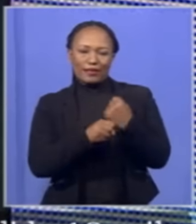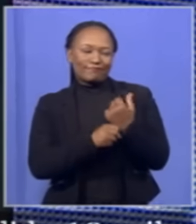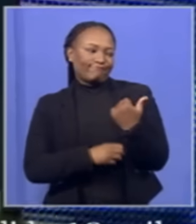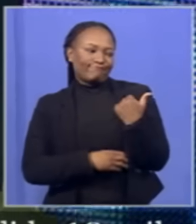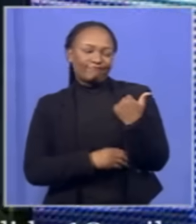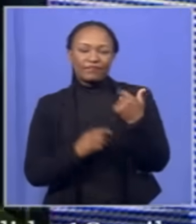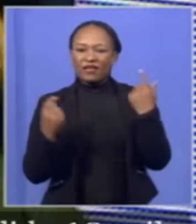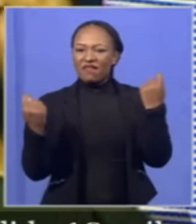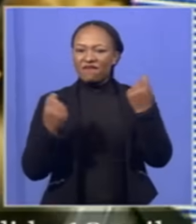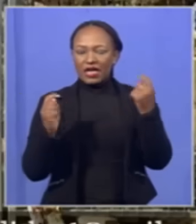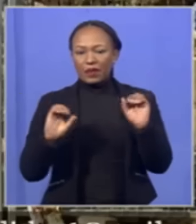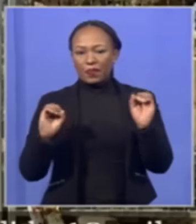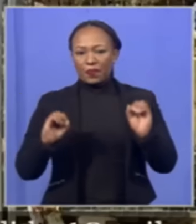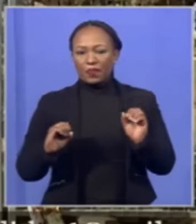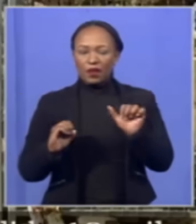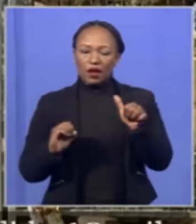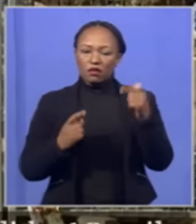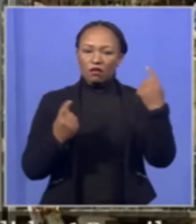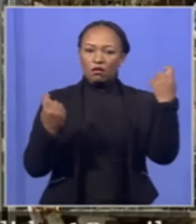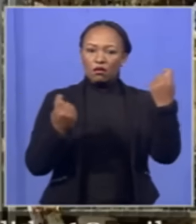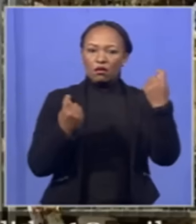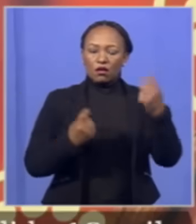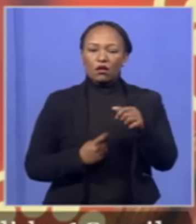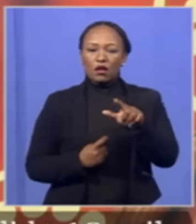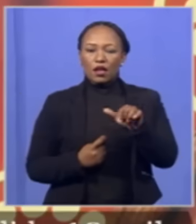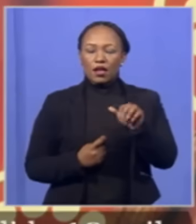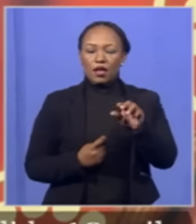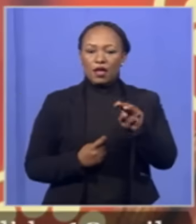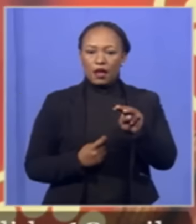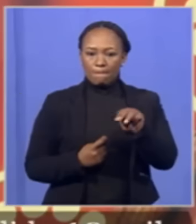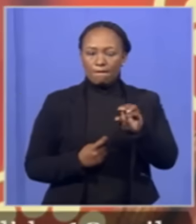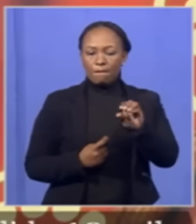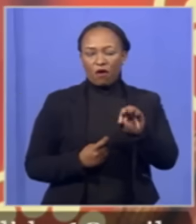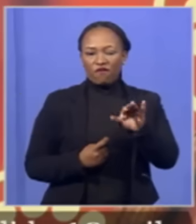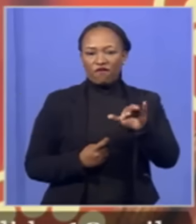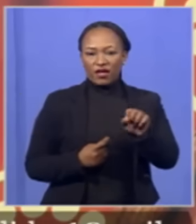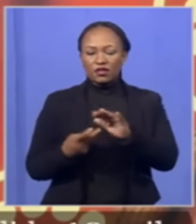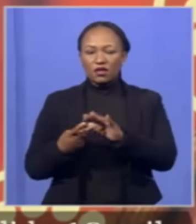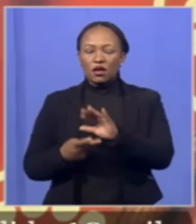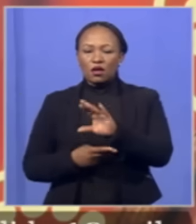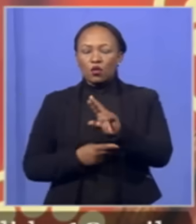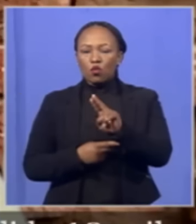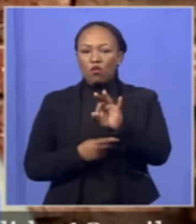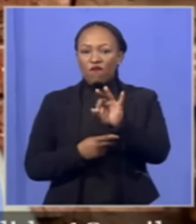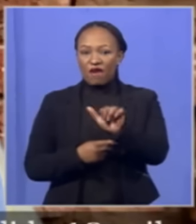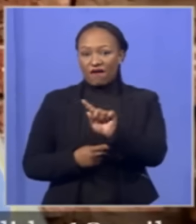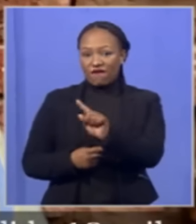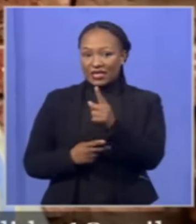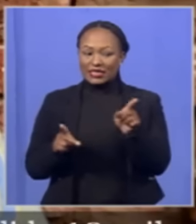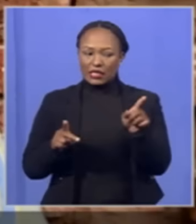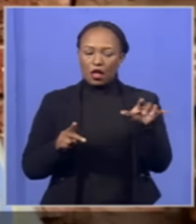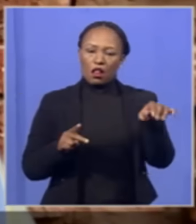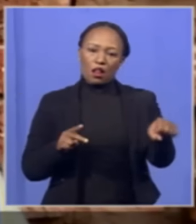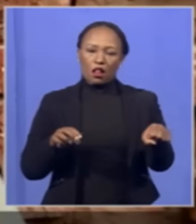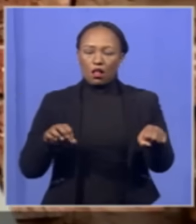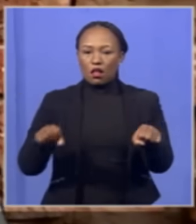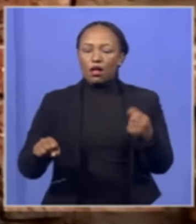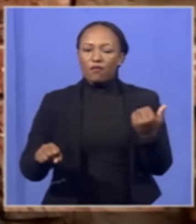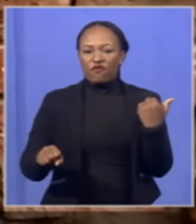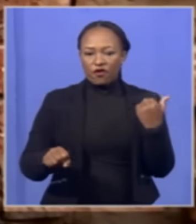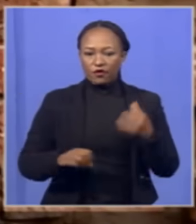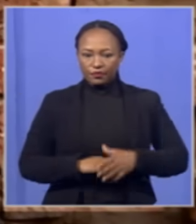teng, mekete e mengwe e mebedi e leng Limo Fest le Khufa Fest e ne ya tsaya sebaka seo. Makhufe e different